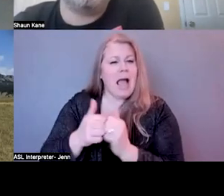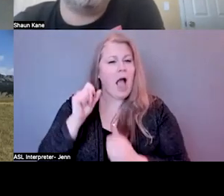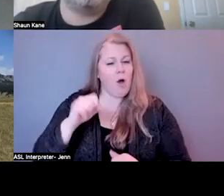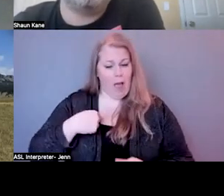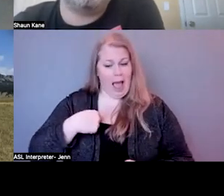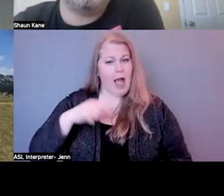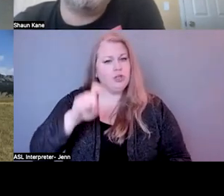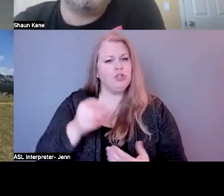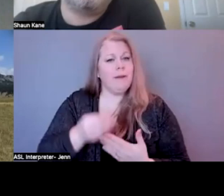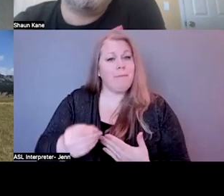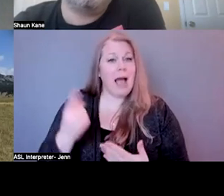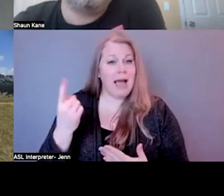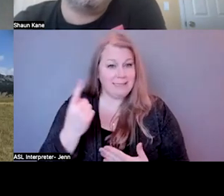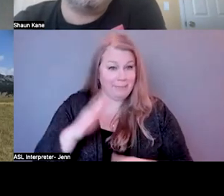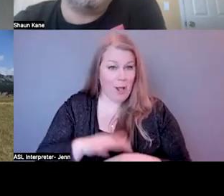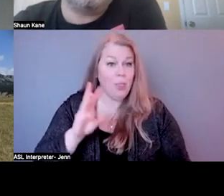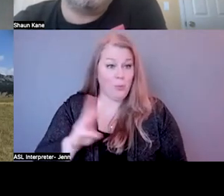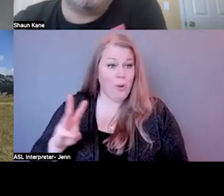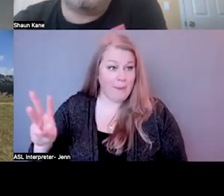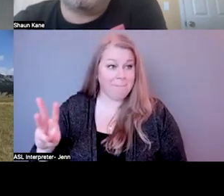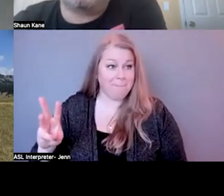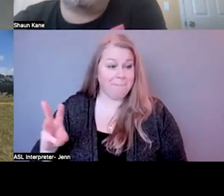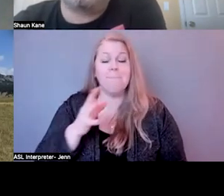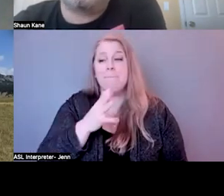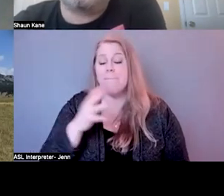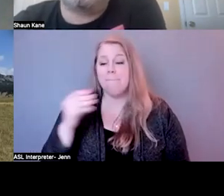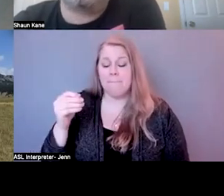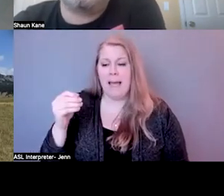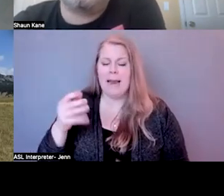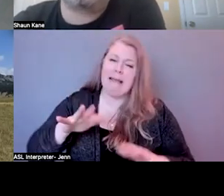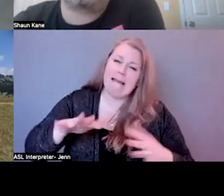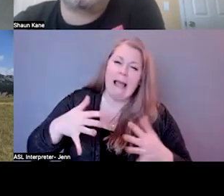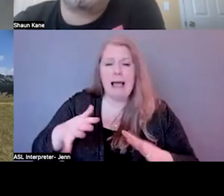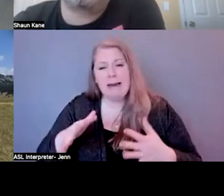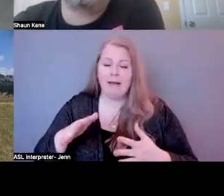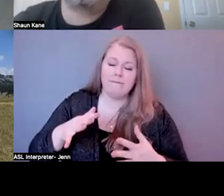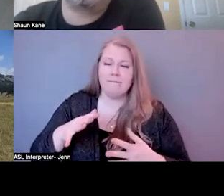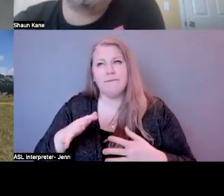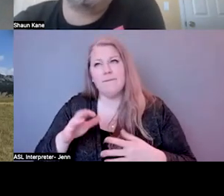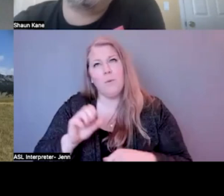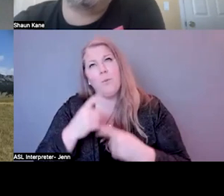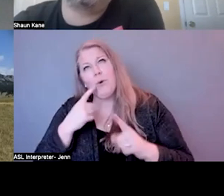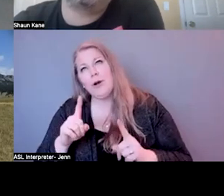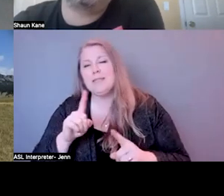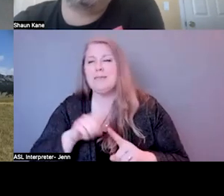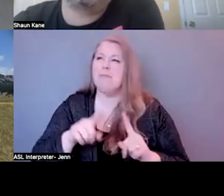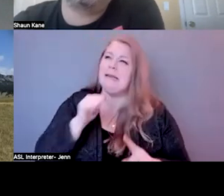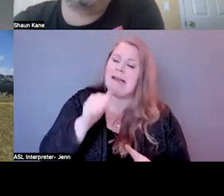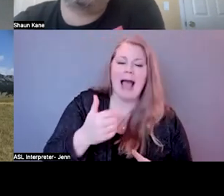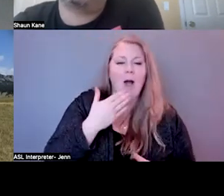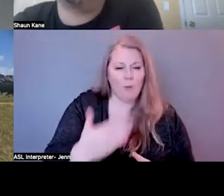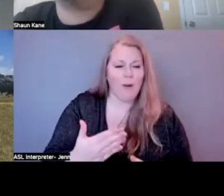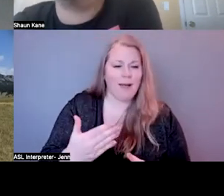something on the web. And it kind of works, but I would say not very well. So the